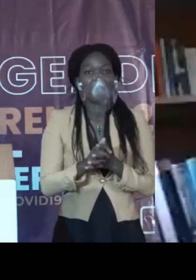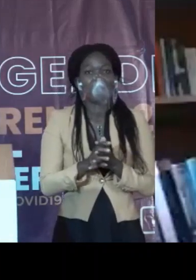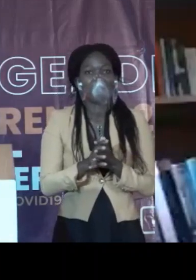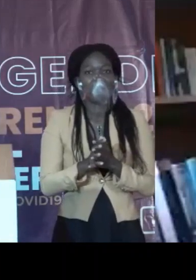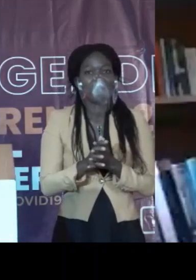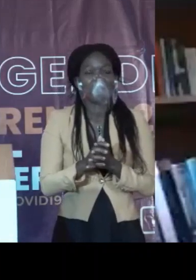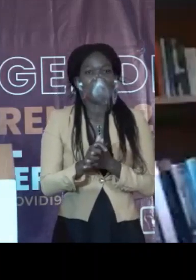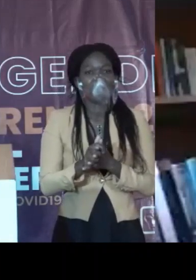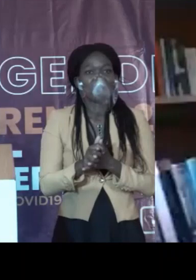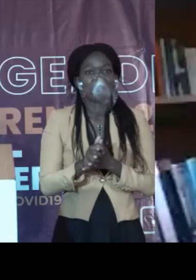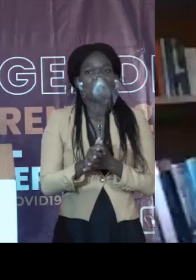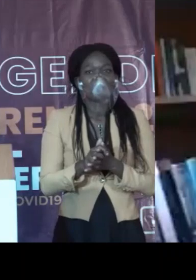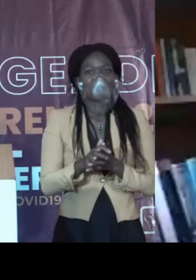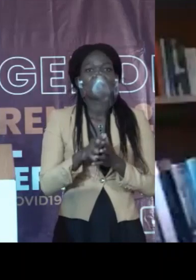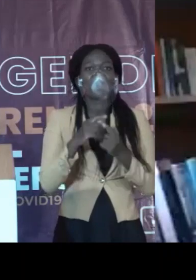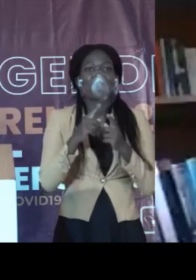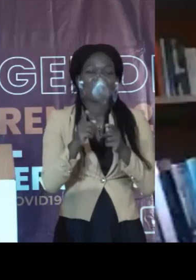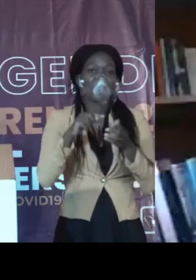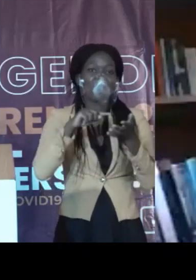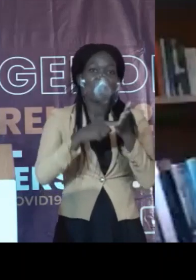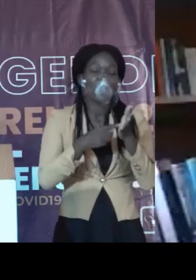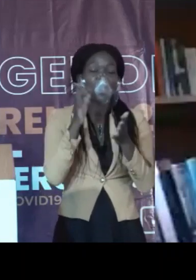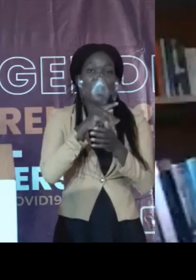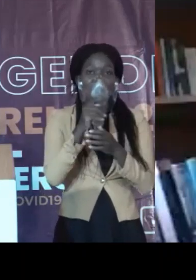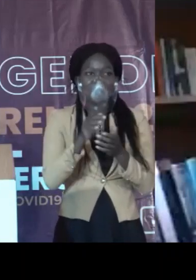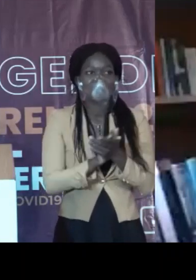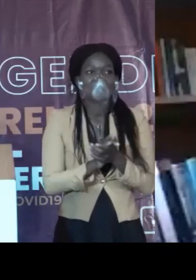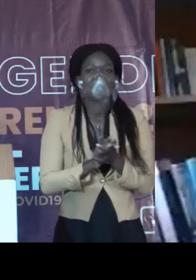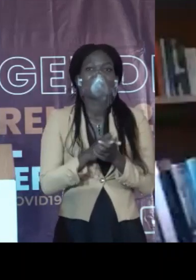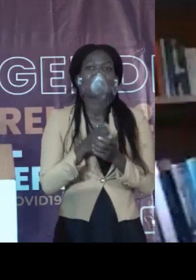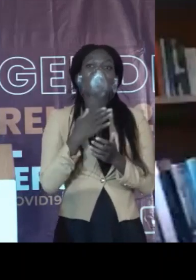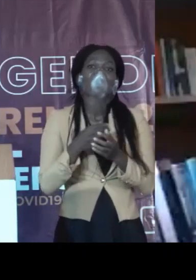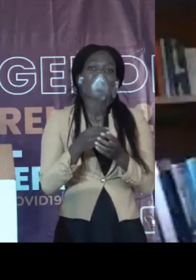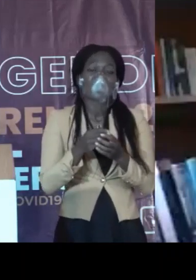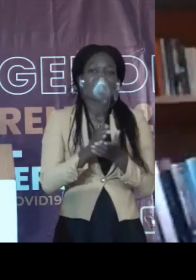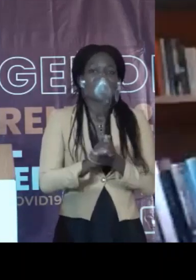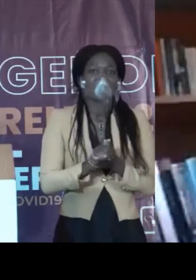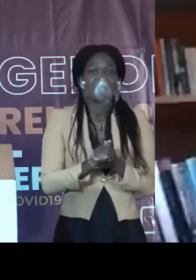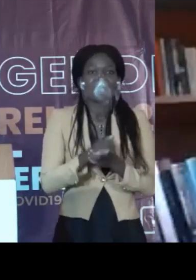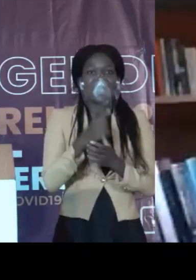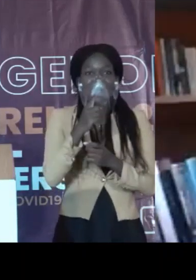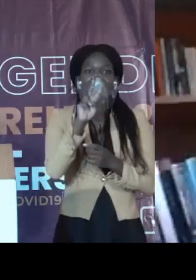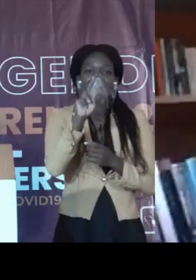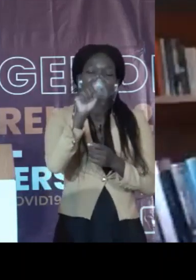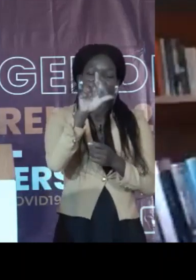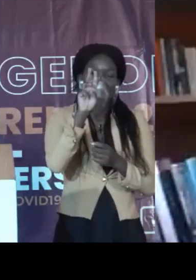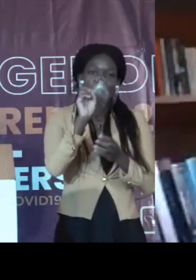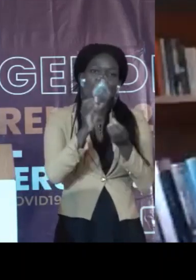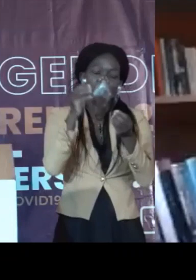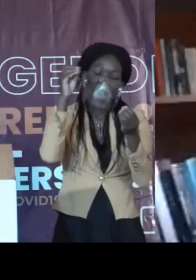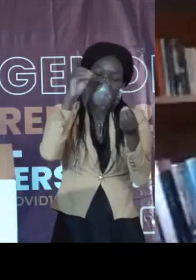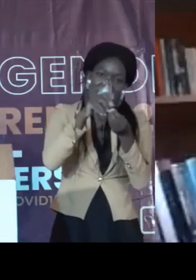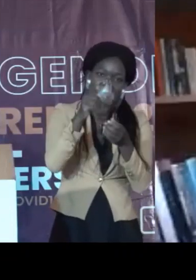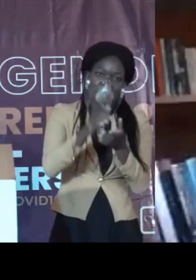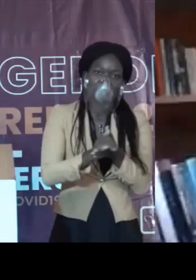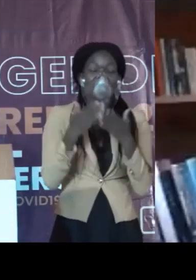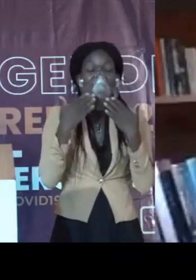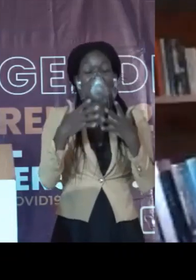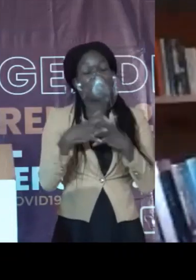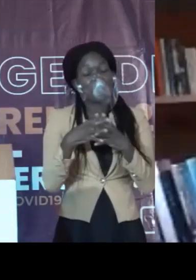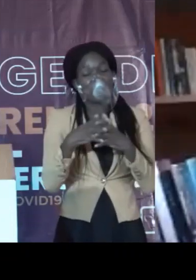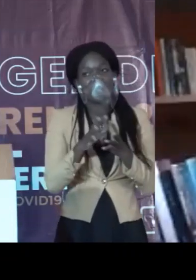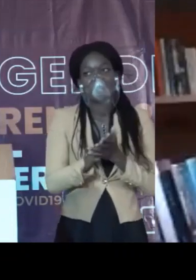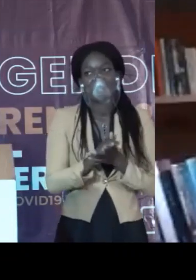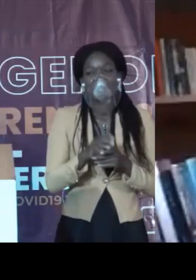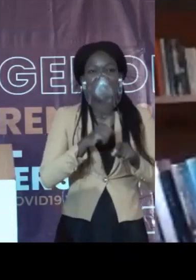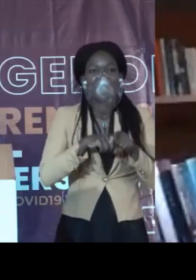value addition. So thank you so much, Maggie. Thank you. So we wanted to go to Pamela. I think